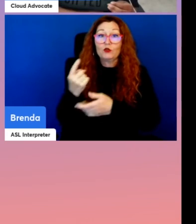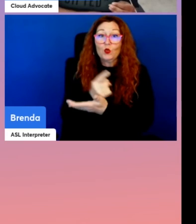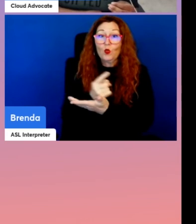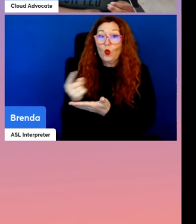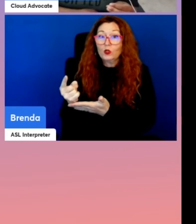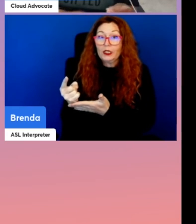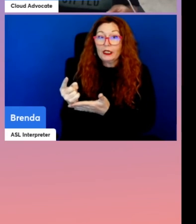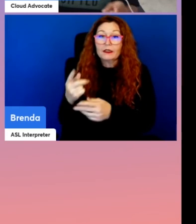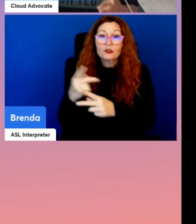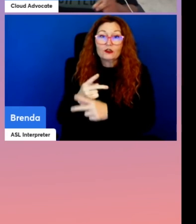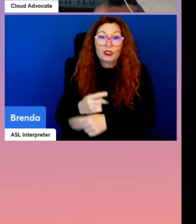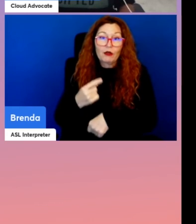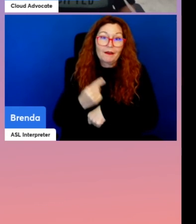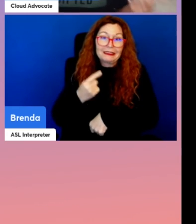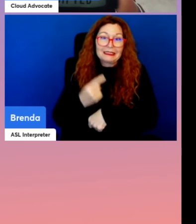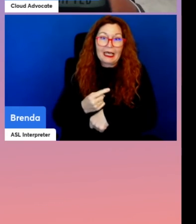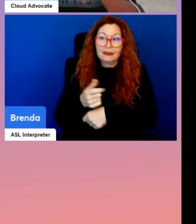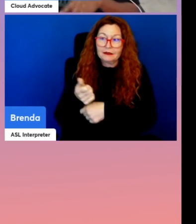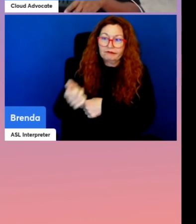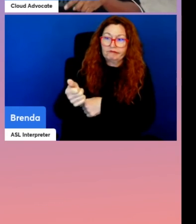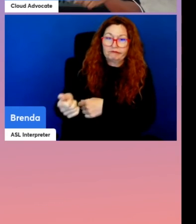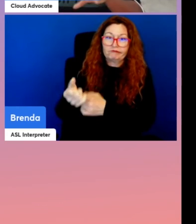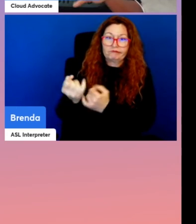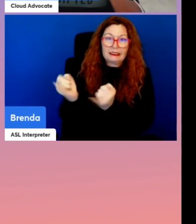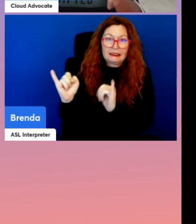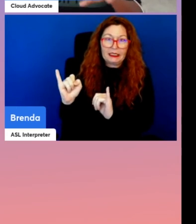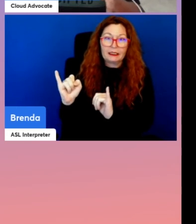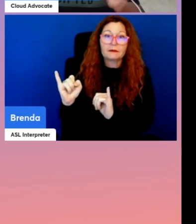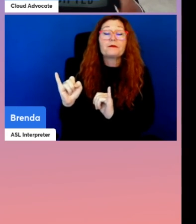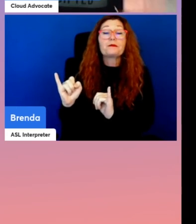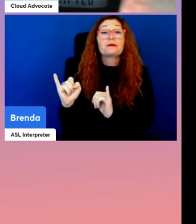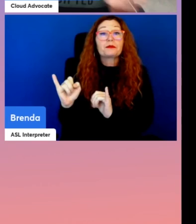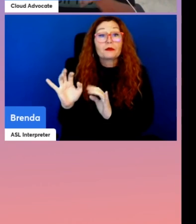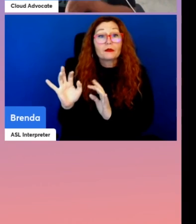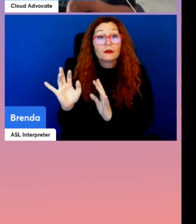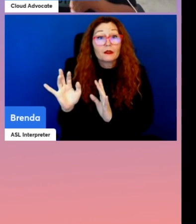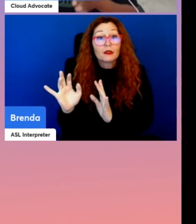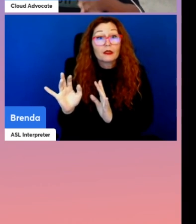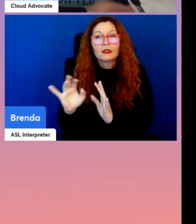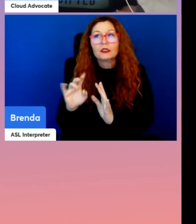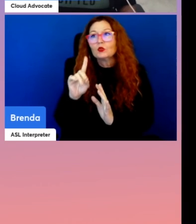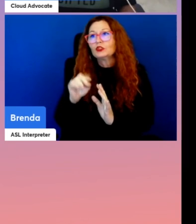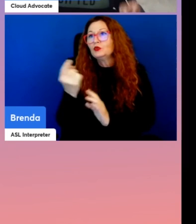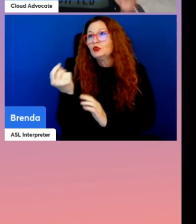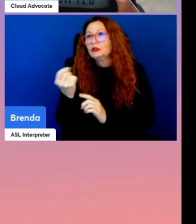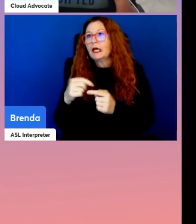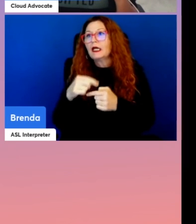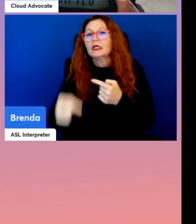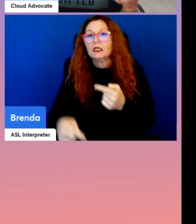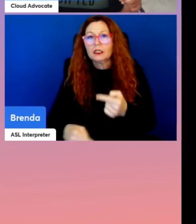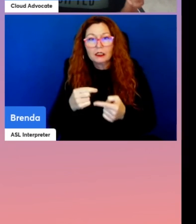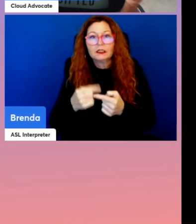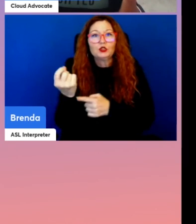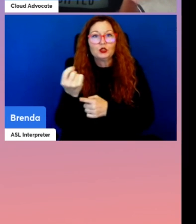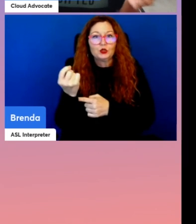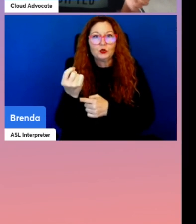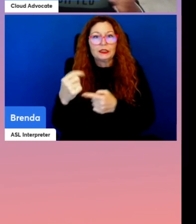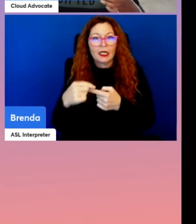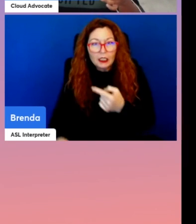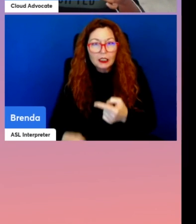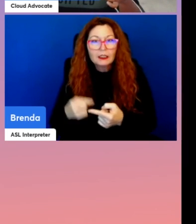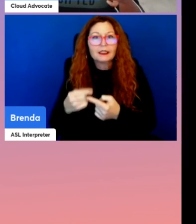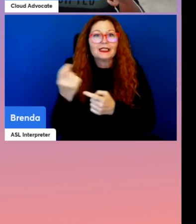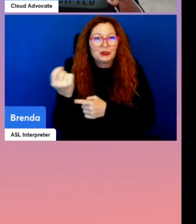your own. And then that following, because we'll do it like from Tuesdays to Tuesday. So Tuesday, the